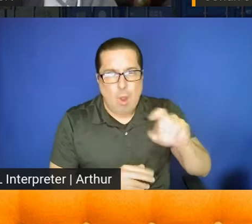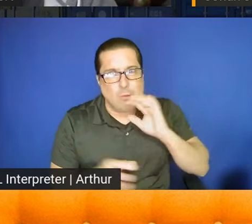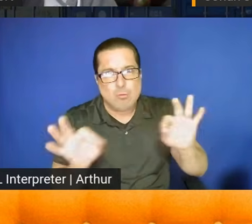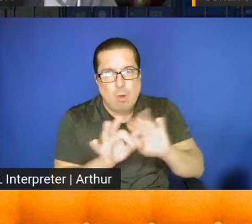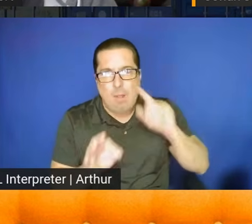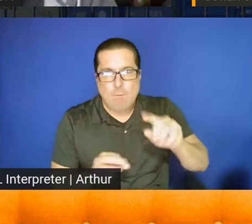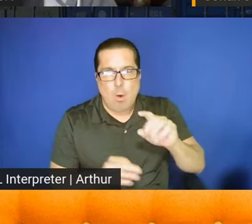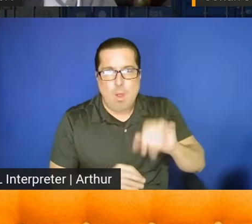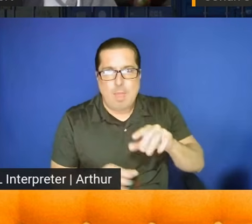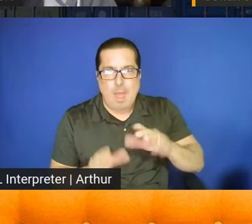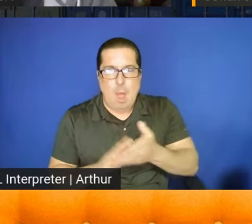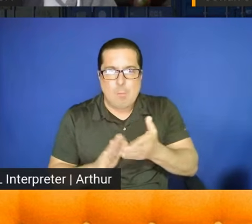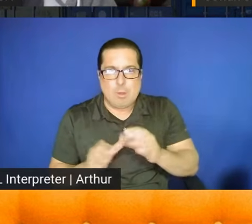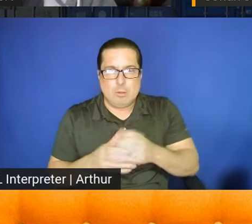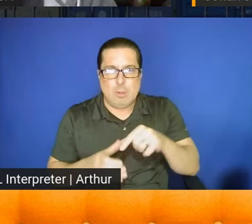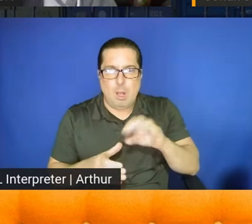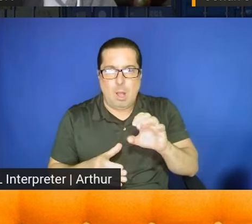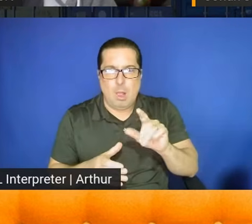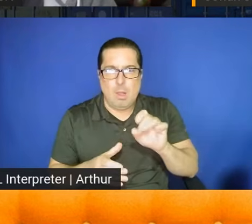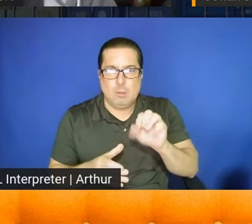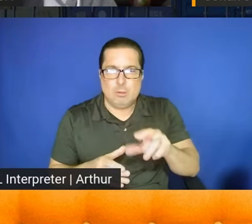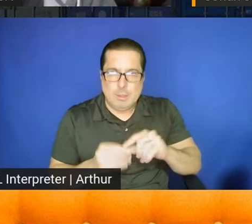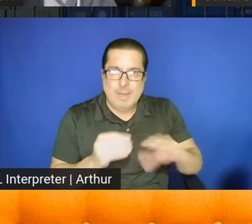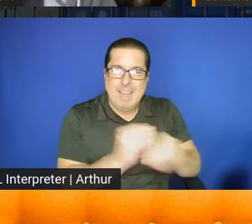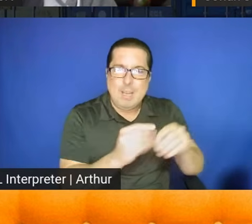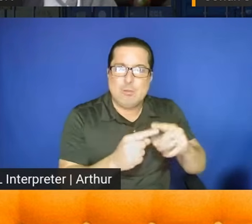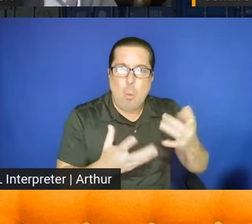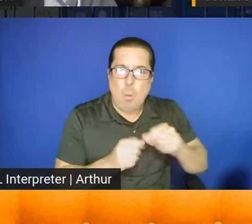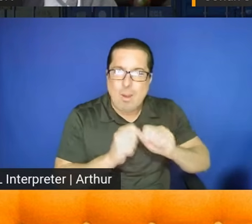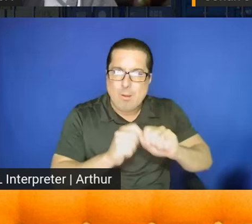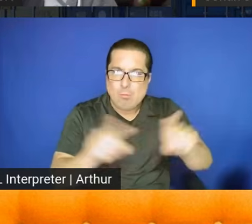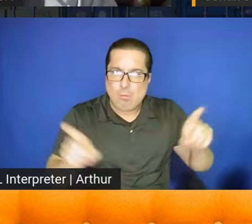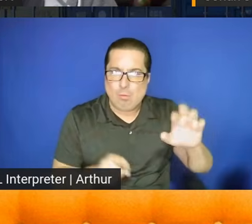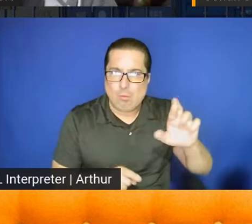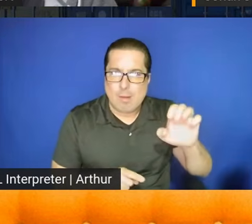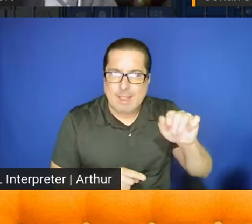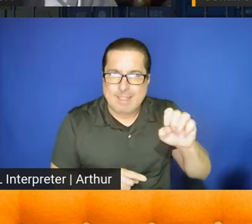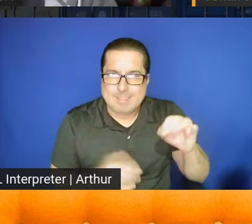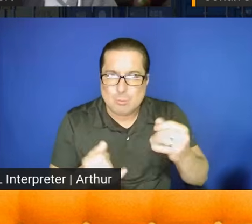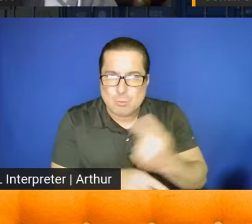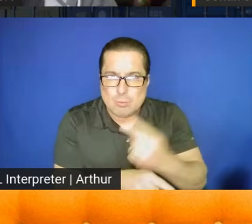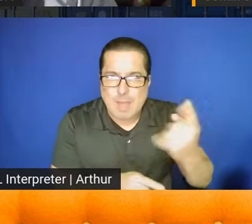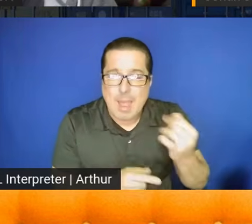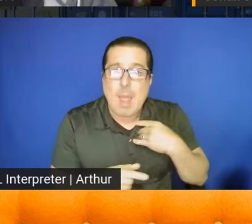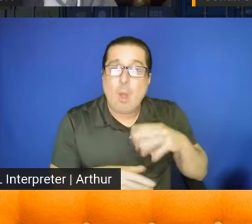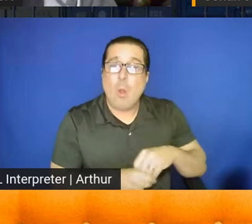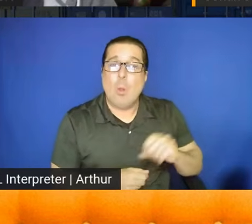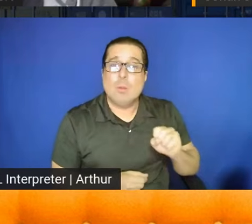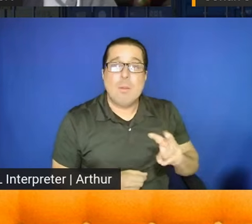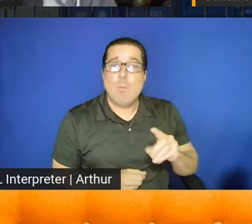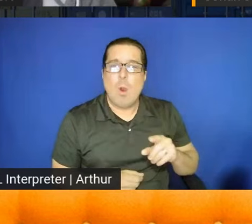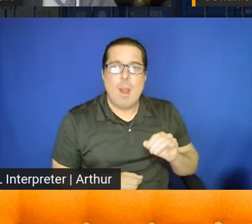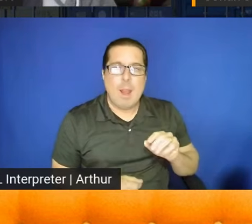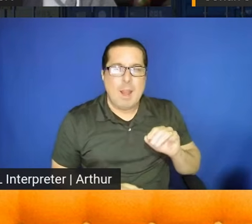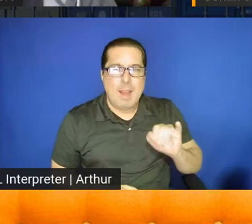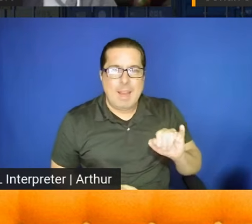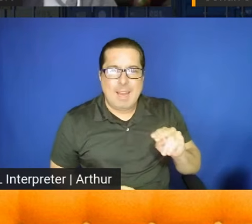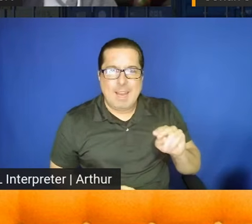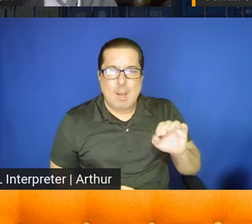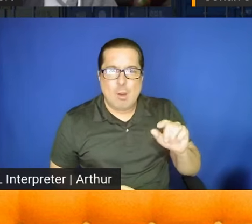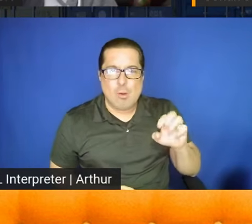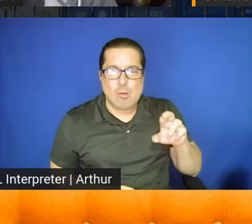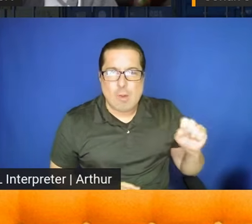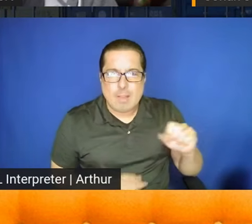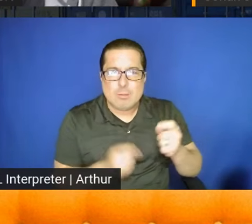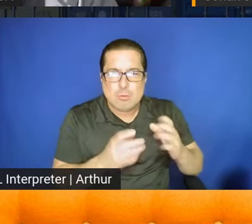addition to what we already released today. So these can include software like a ingress controller, service type